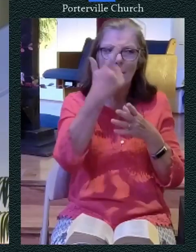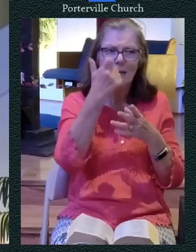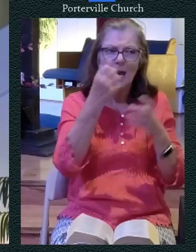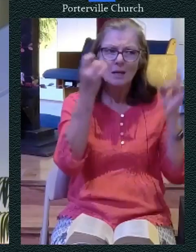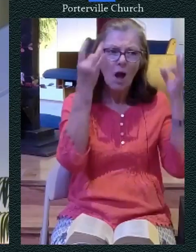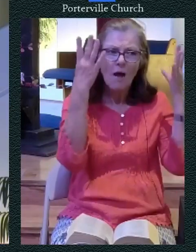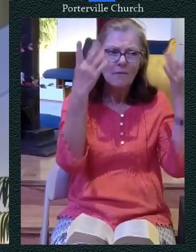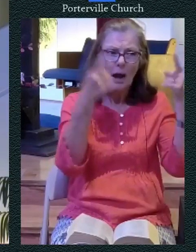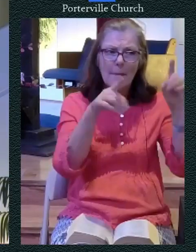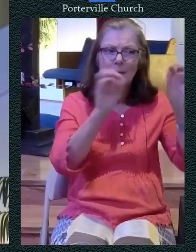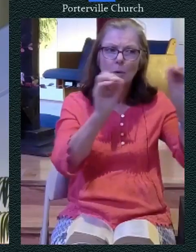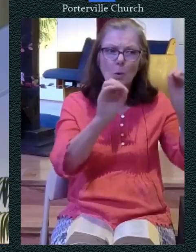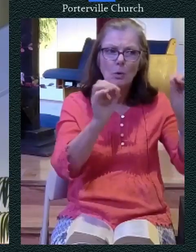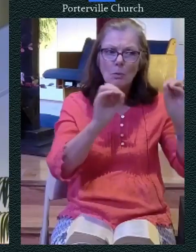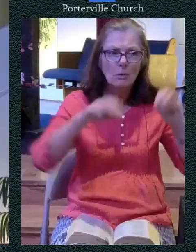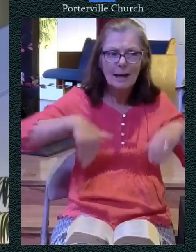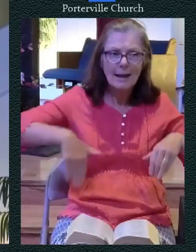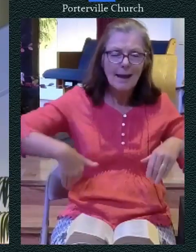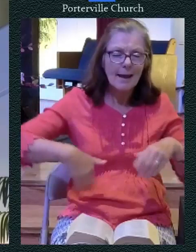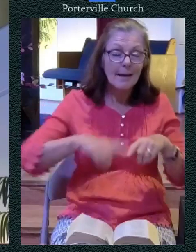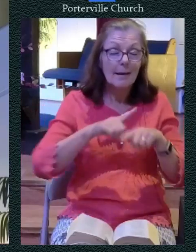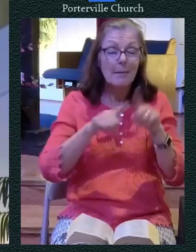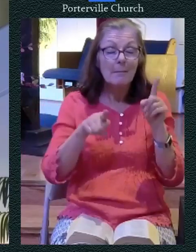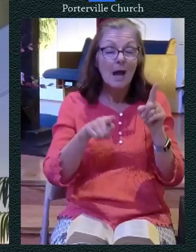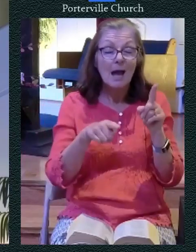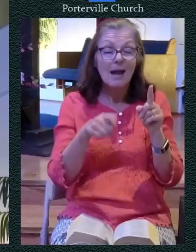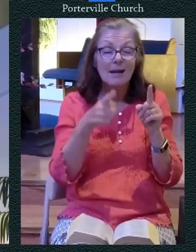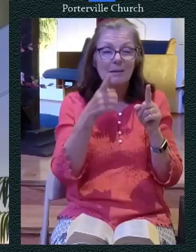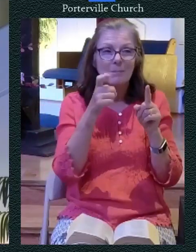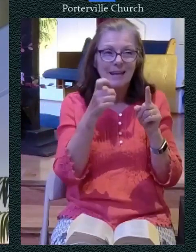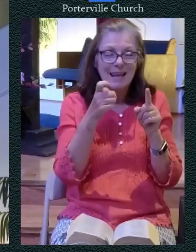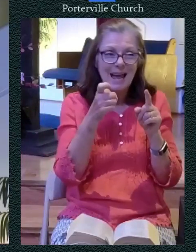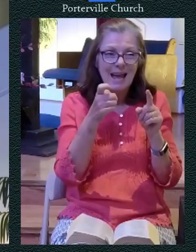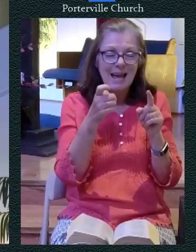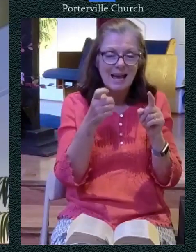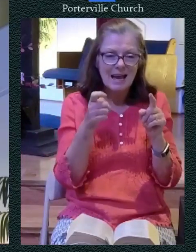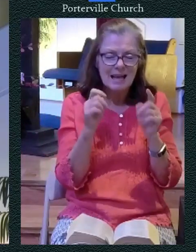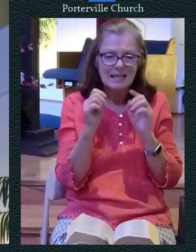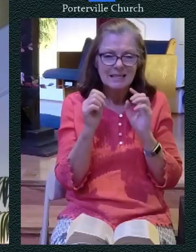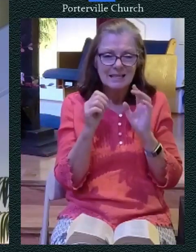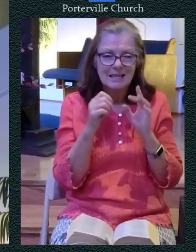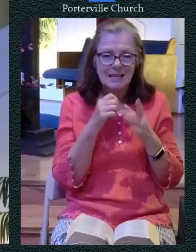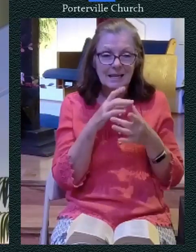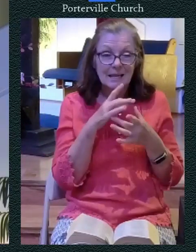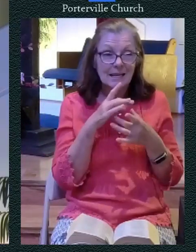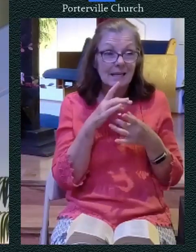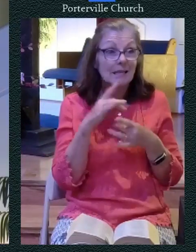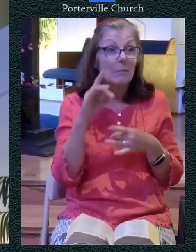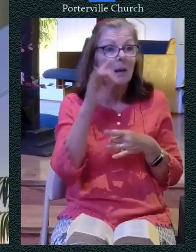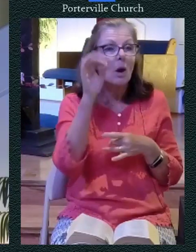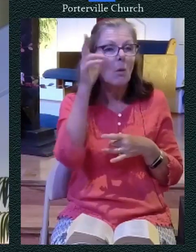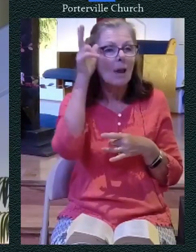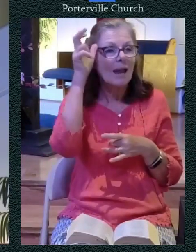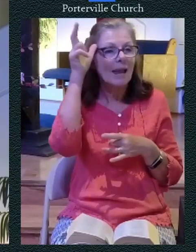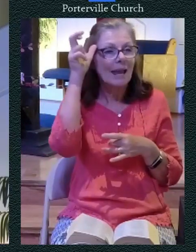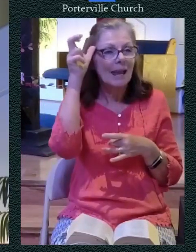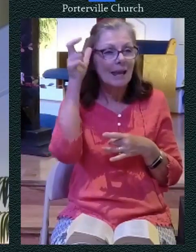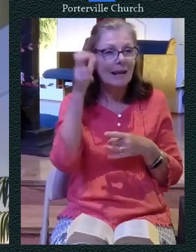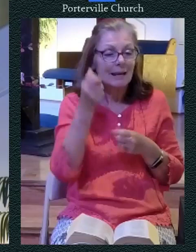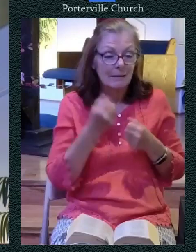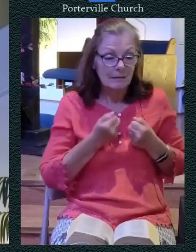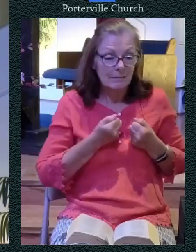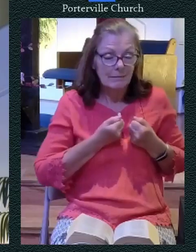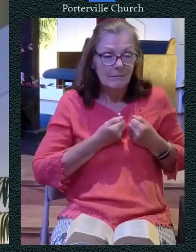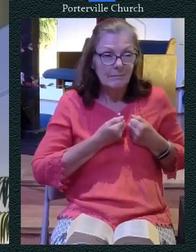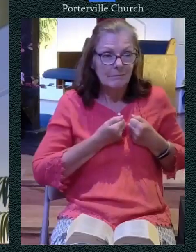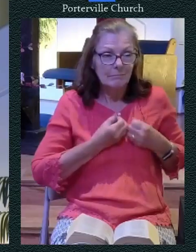because the presence of the wicked have aroused something in him which is proving to be